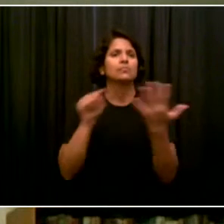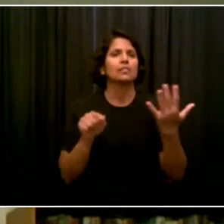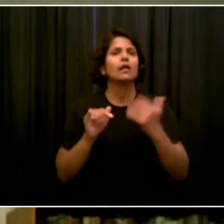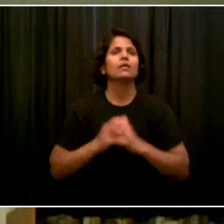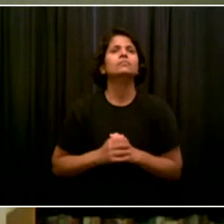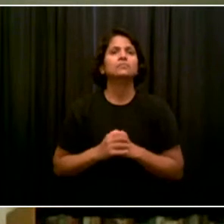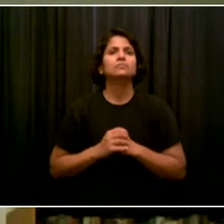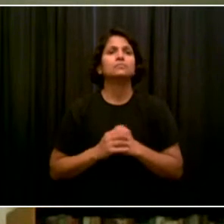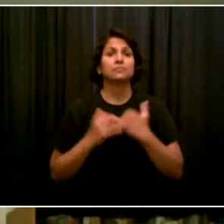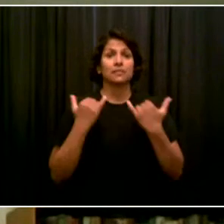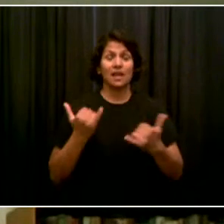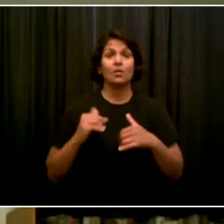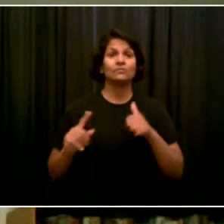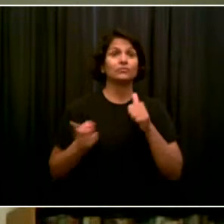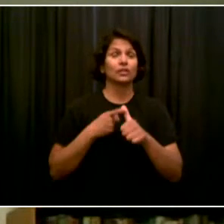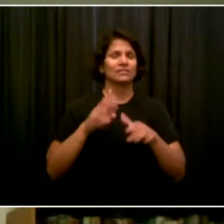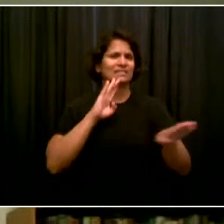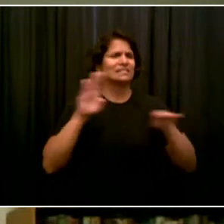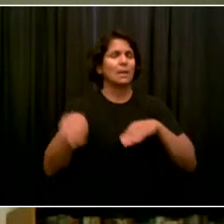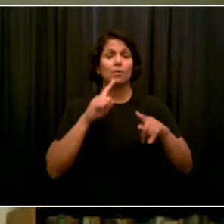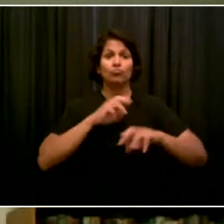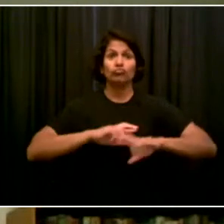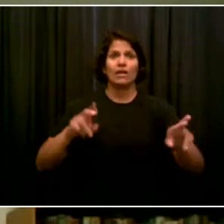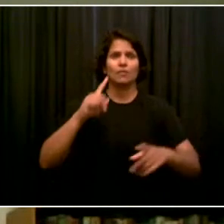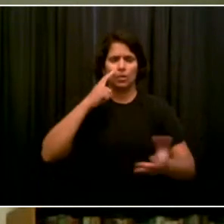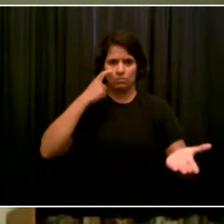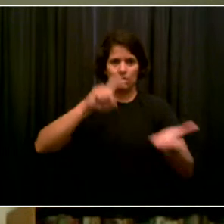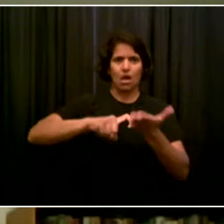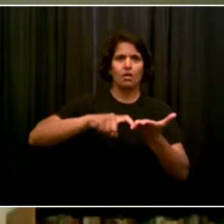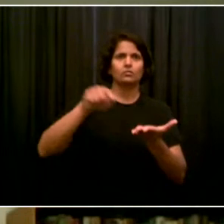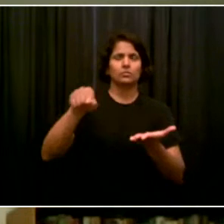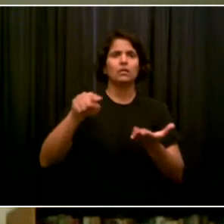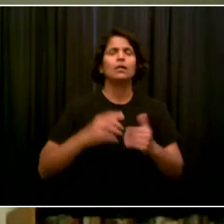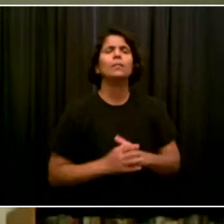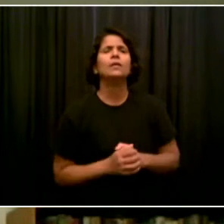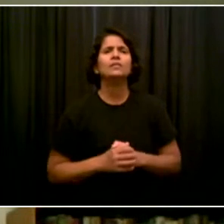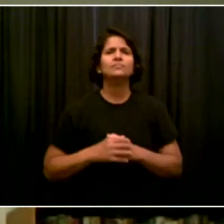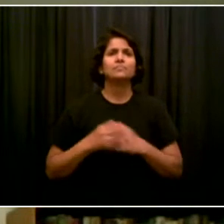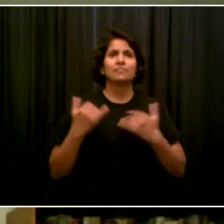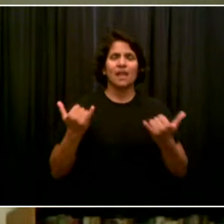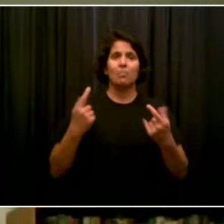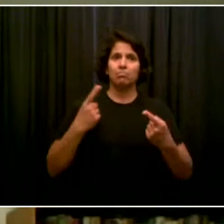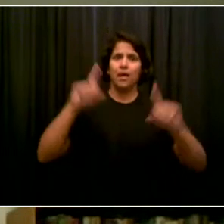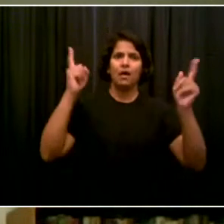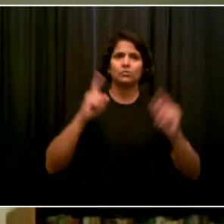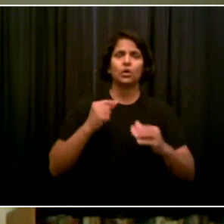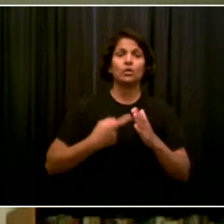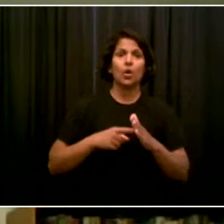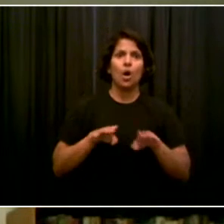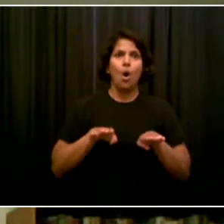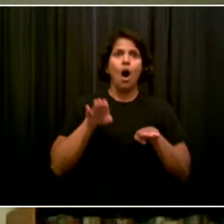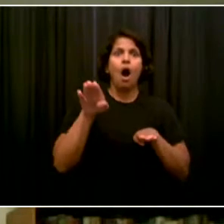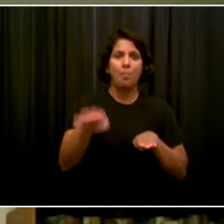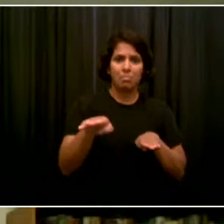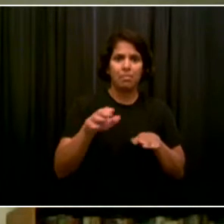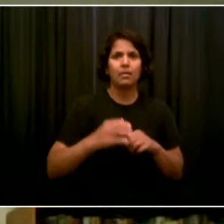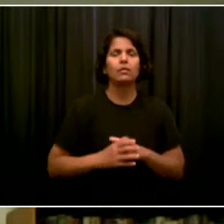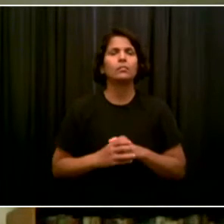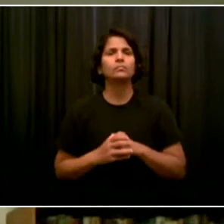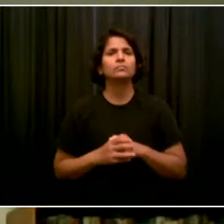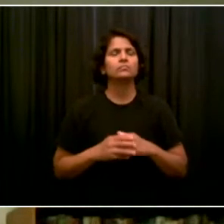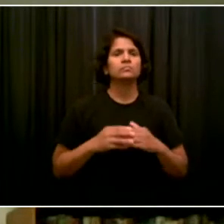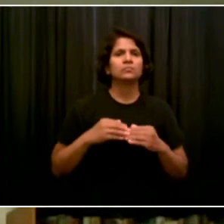step and recognizing that this is a problem that needed to be addressed was critical. And now we've come full circle with Commissioner Gutman and the team at